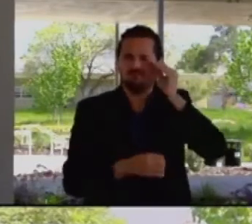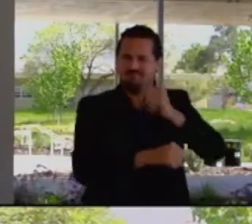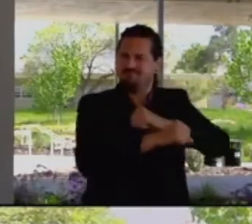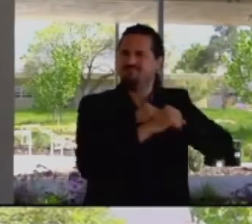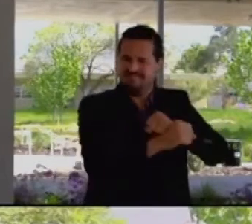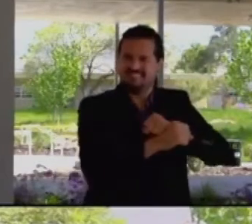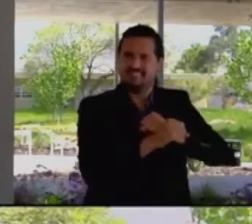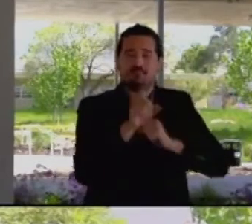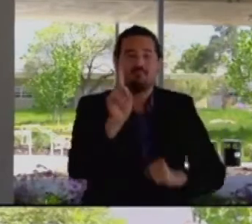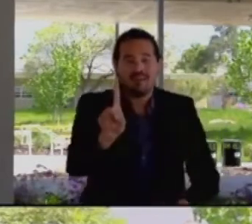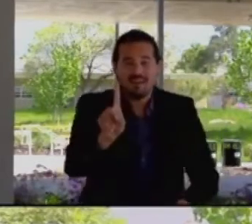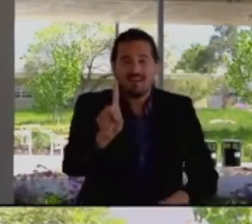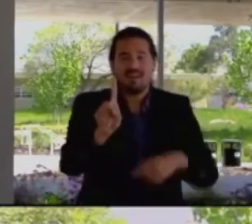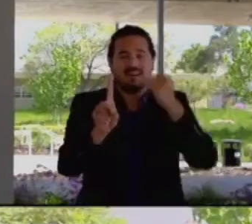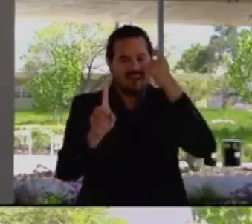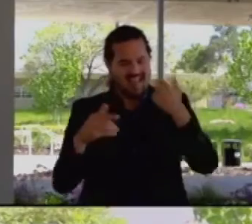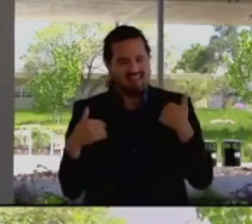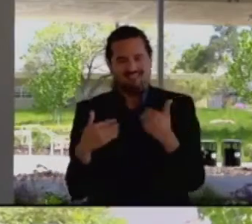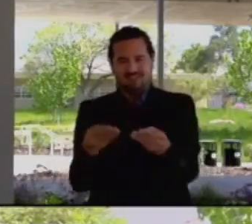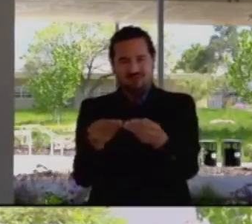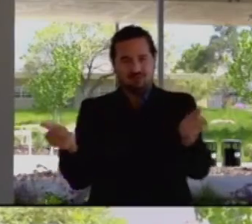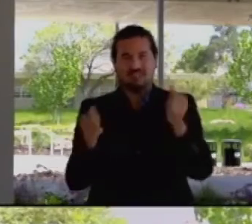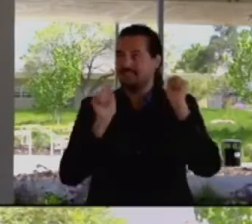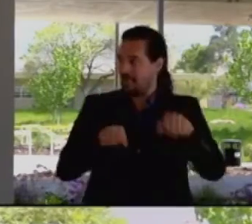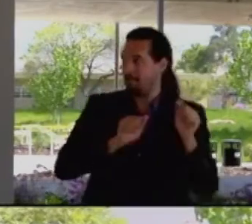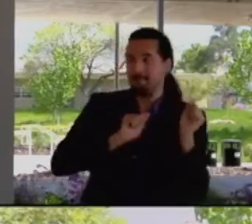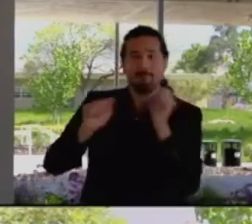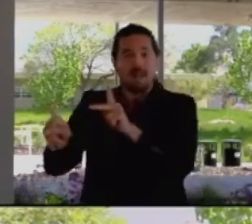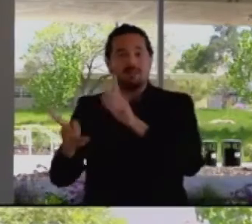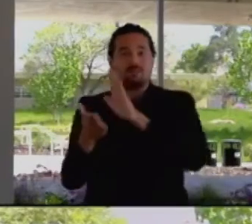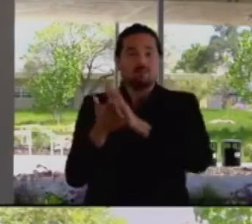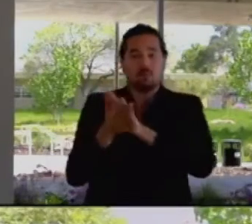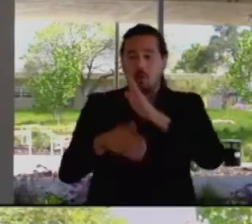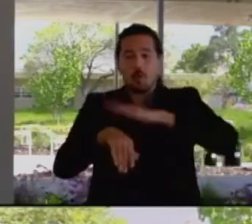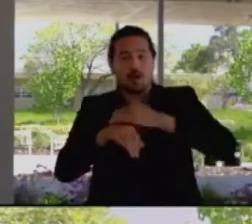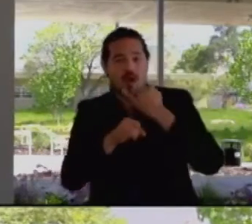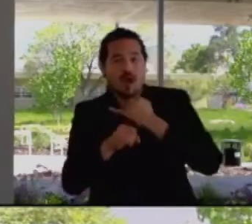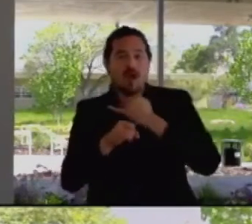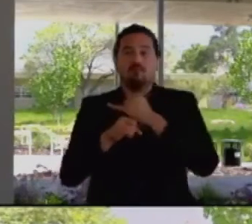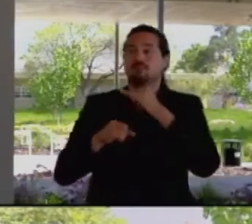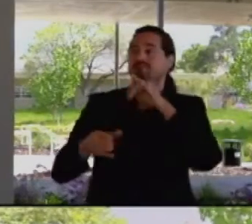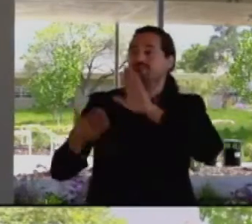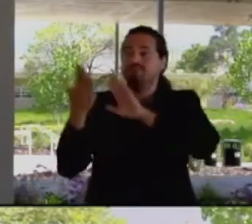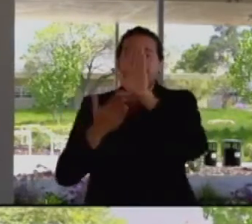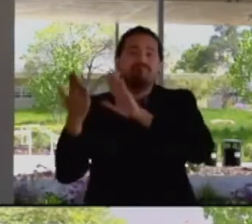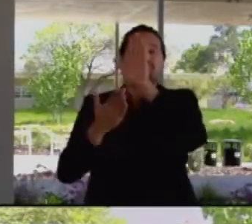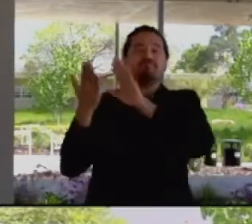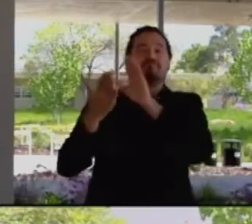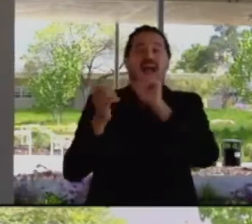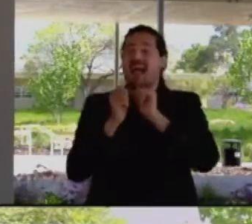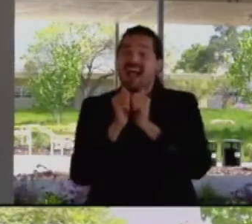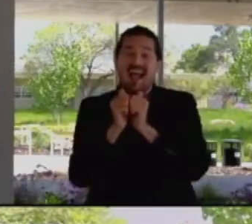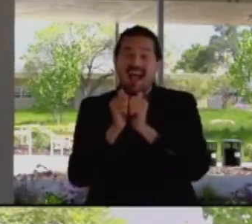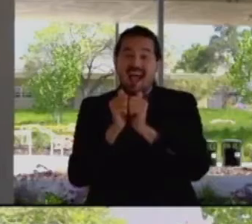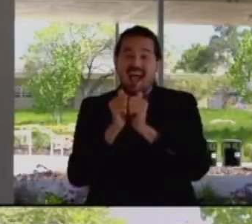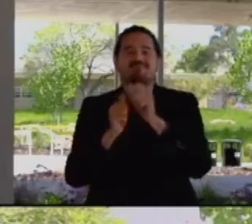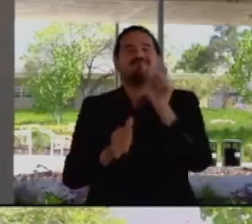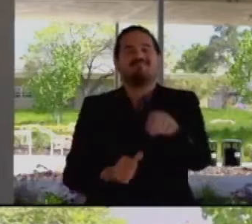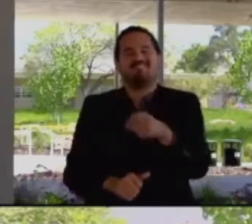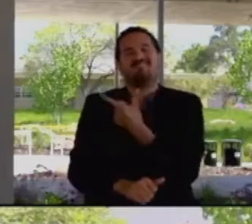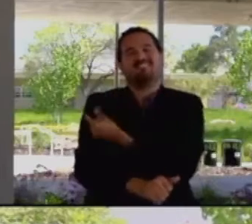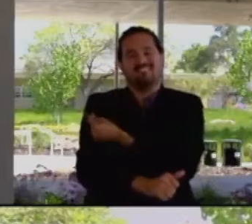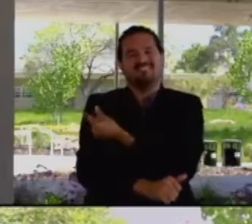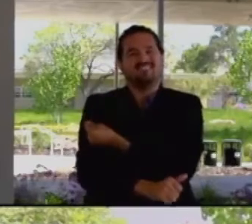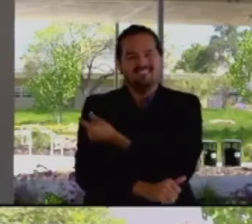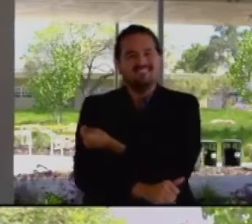bring teachers back, and get moving forward with educating the future. And that's something that has to happen. The ability to